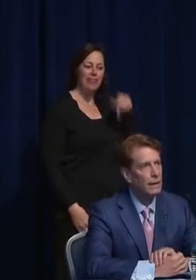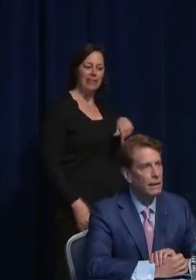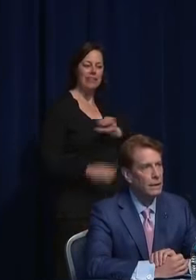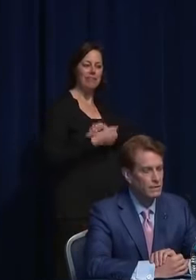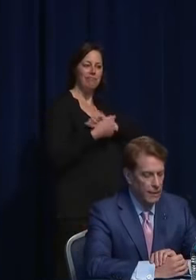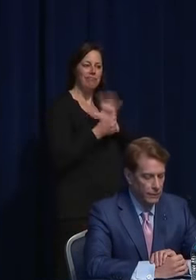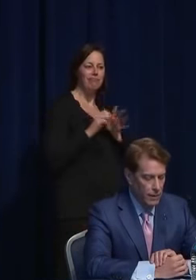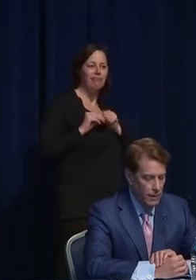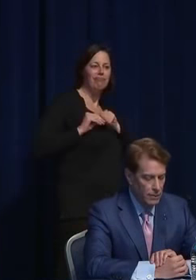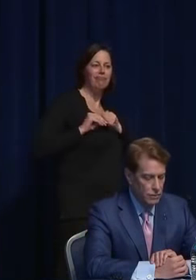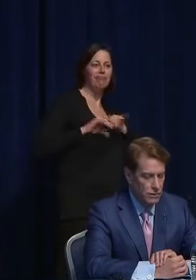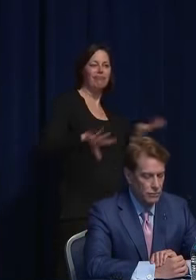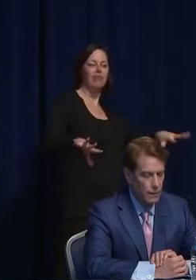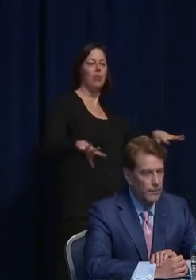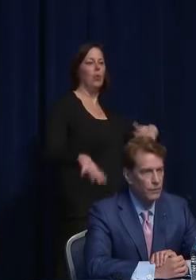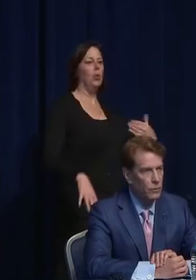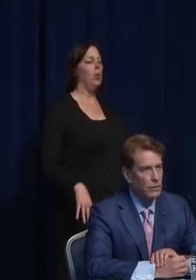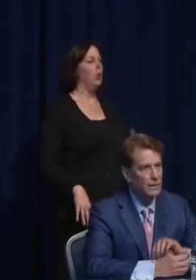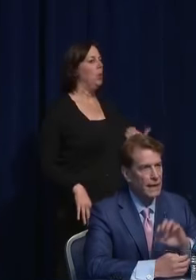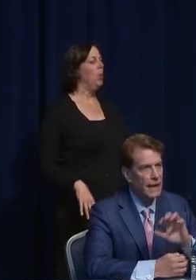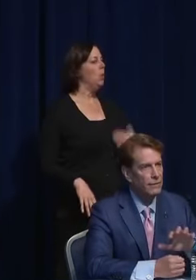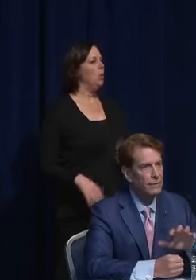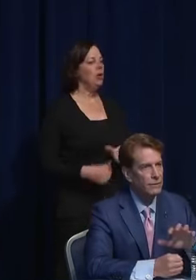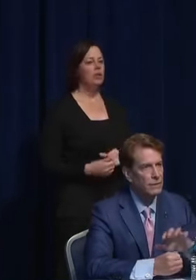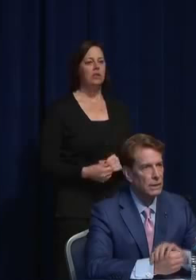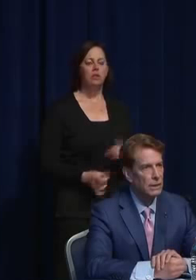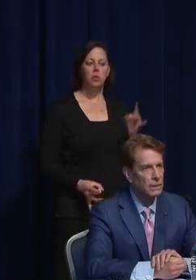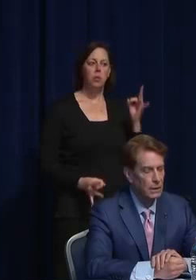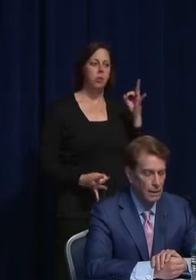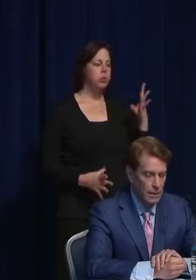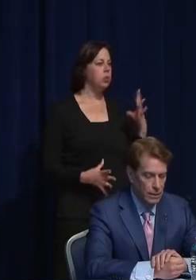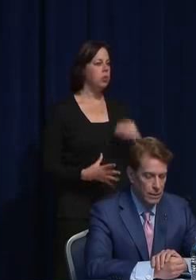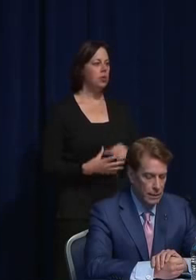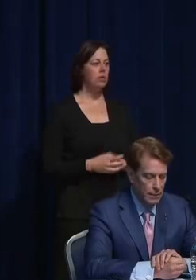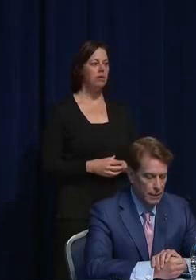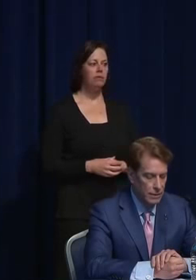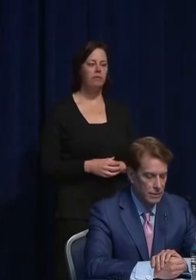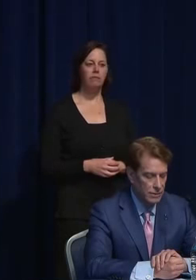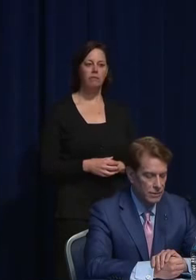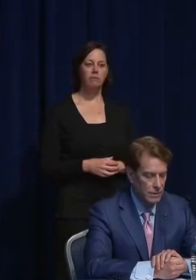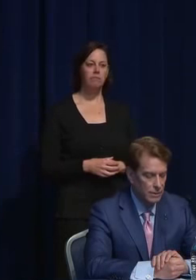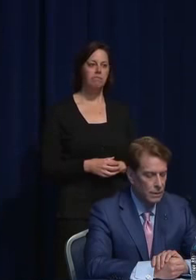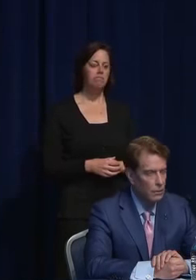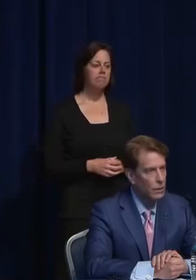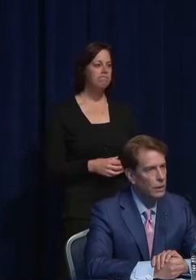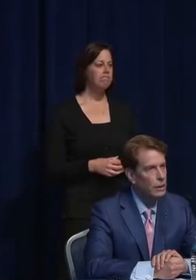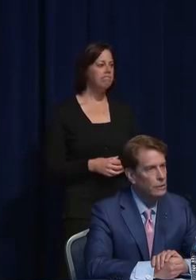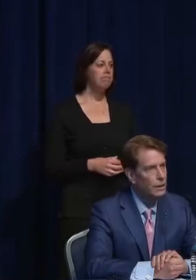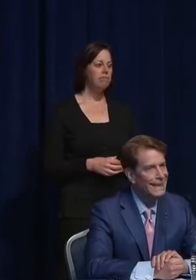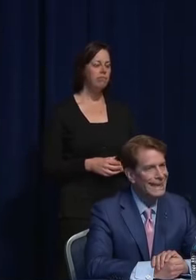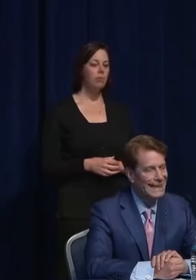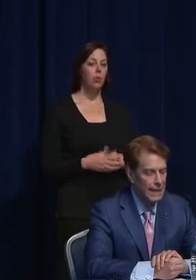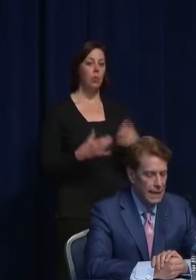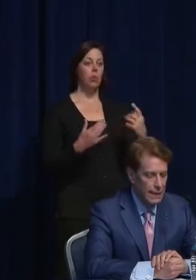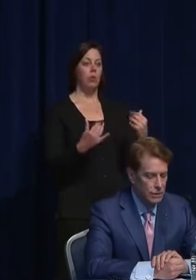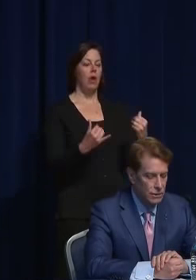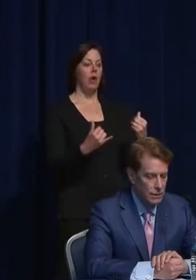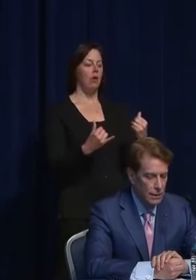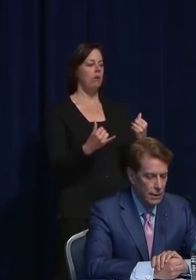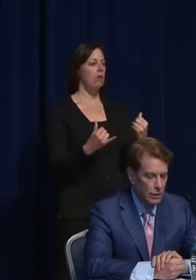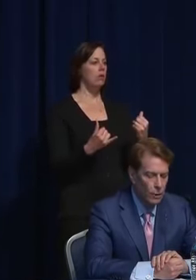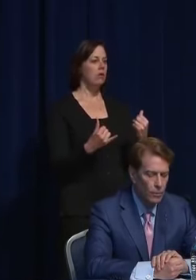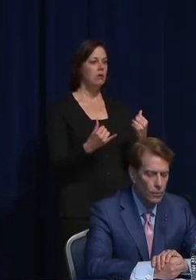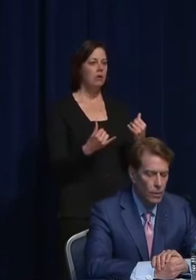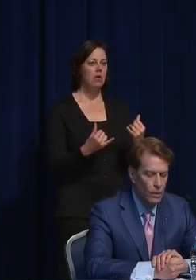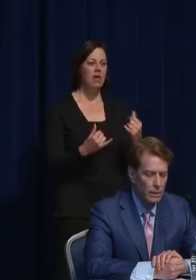pandemic is by far the most disruptive force that I've ever seen in our healthcare system. We are literally engaged